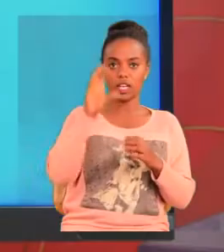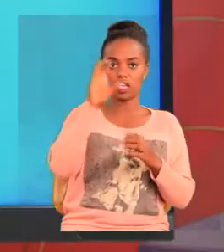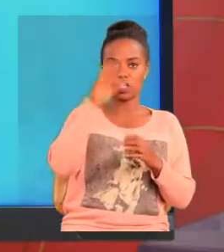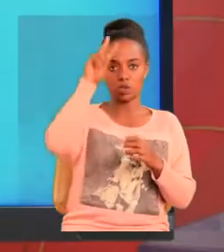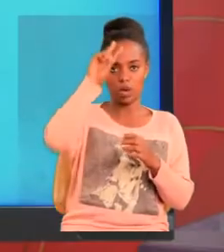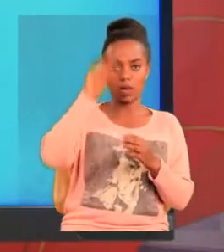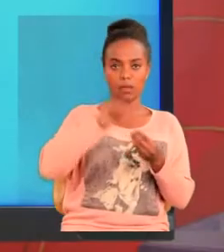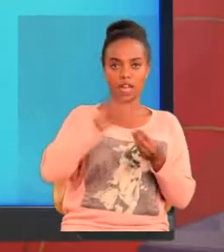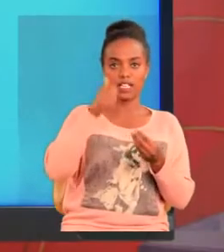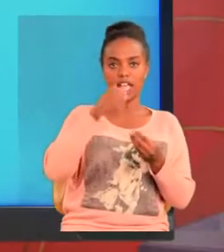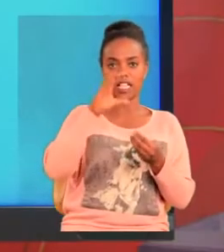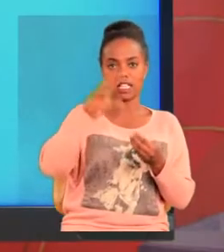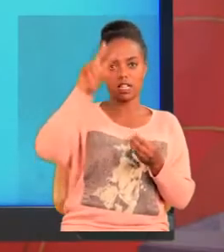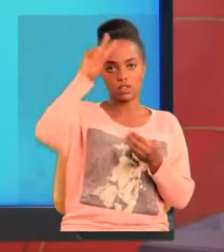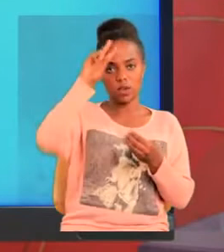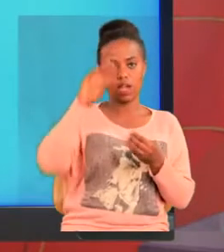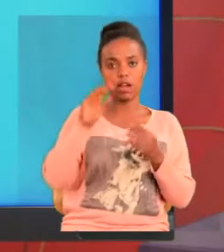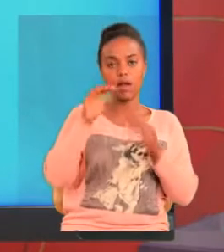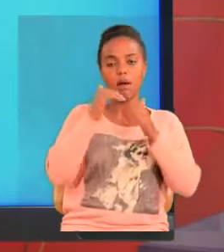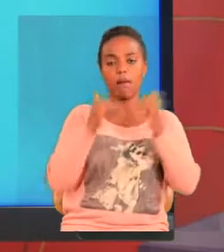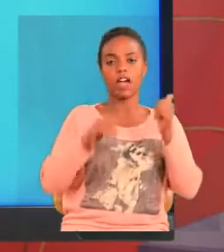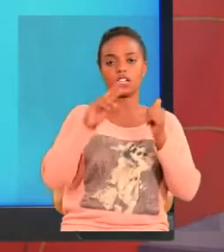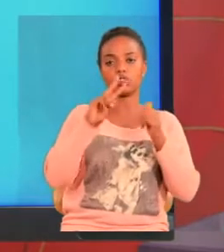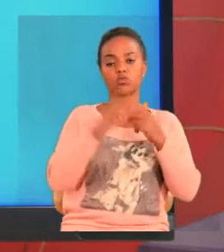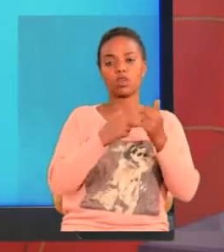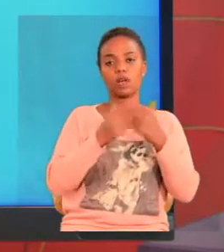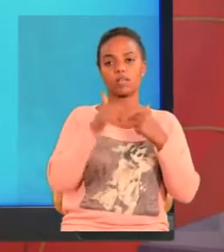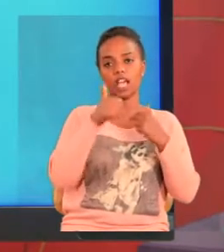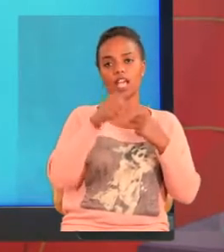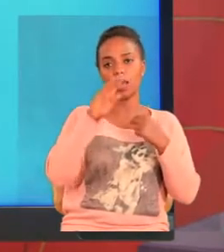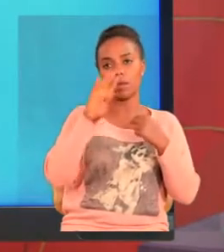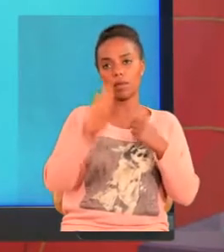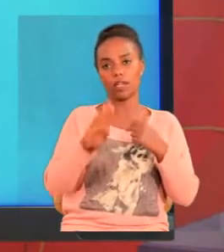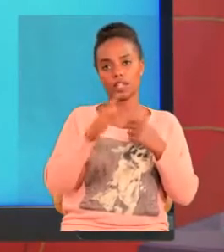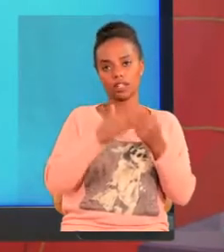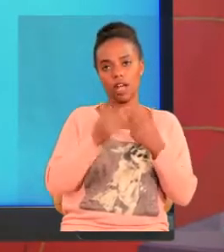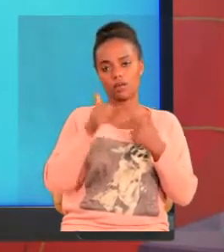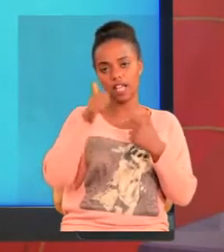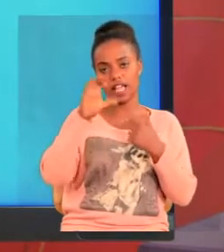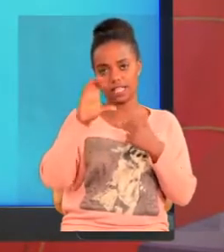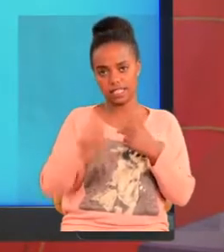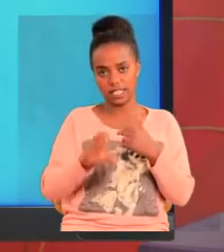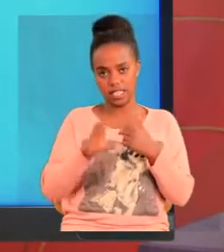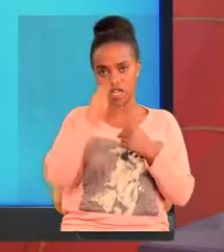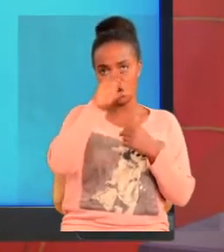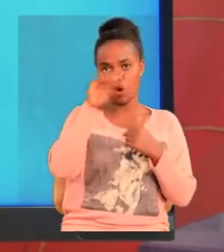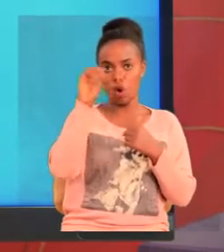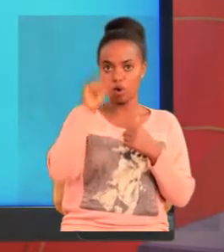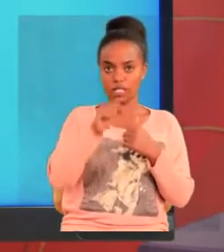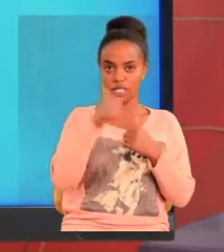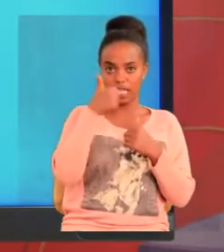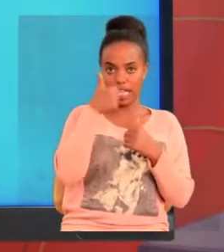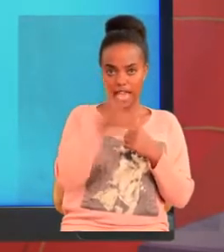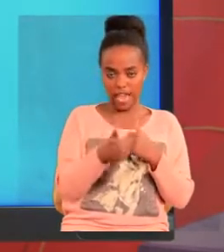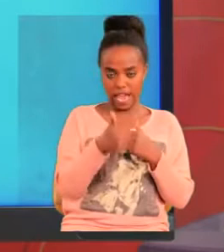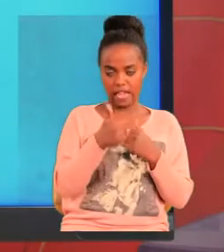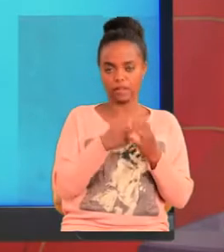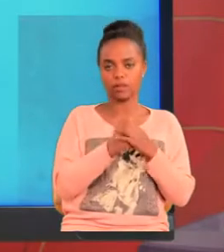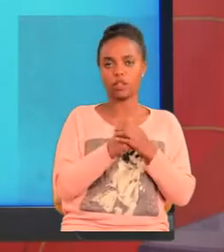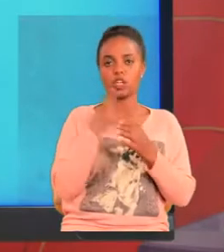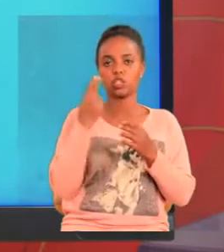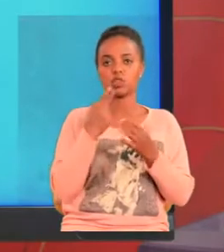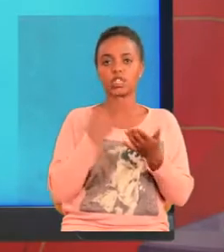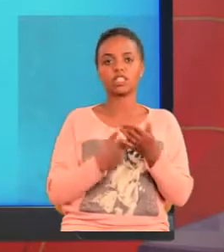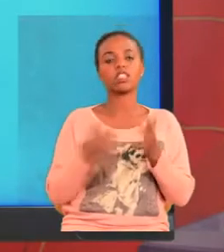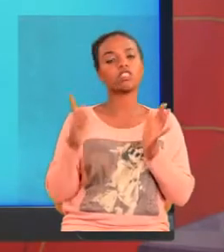minus twice of AB times AC. Cosine of A So using this